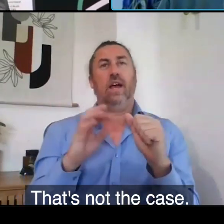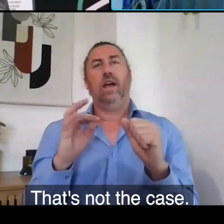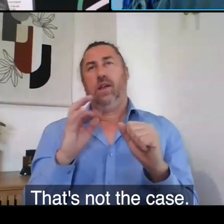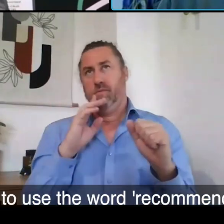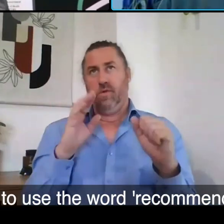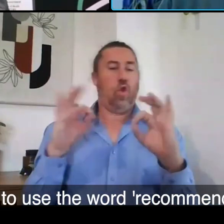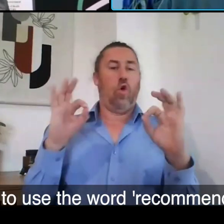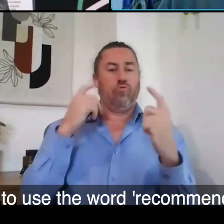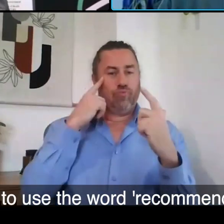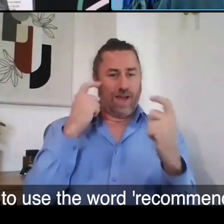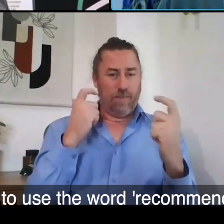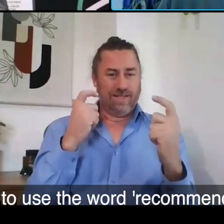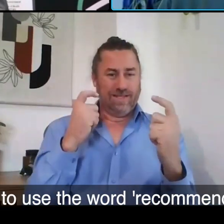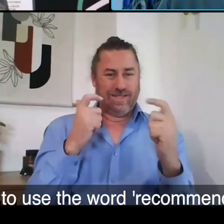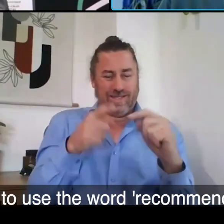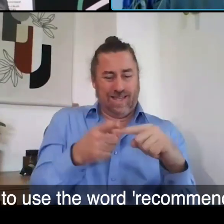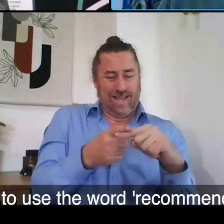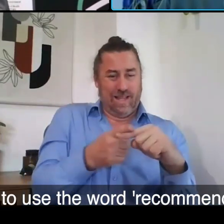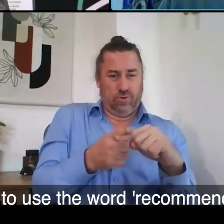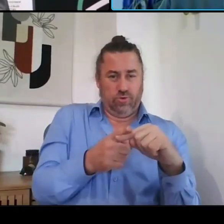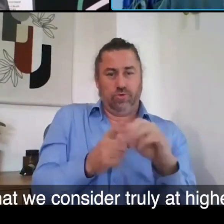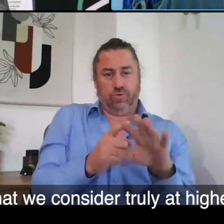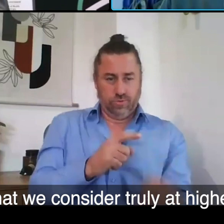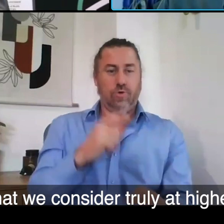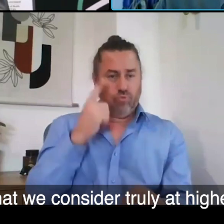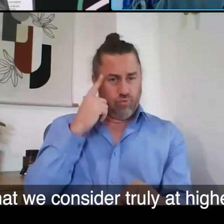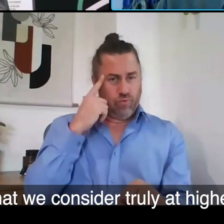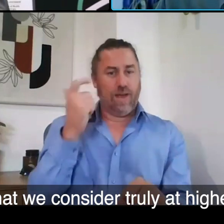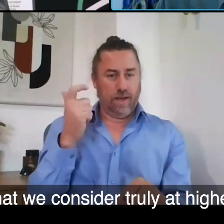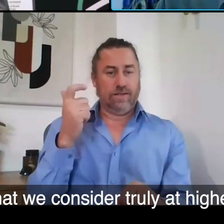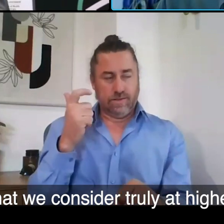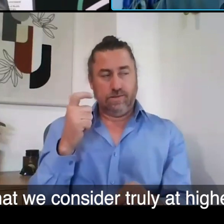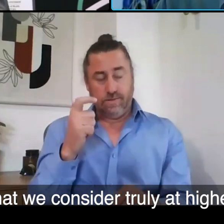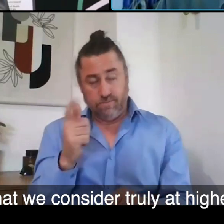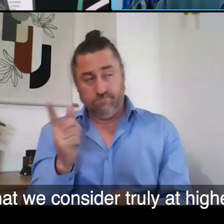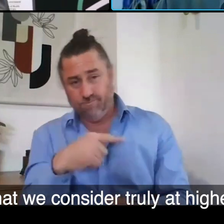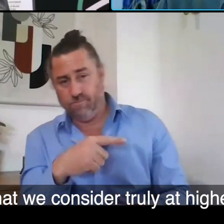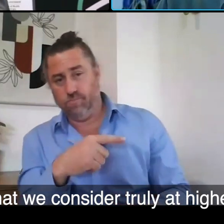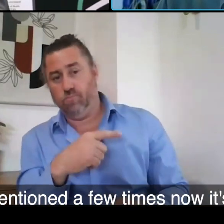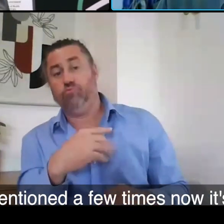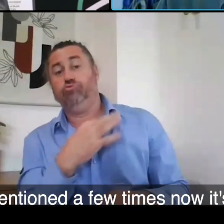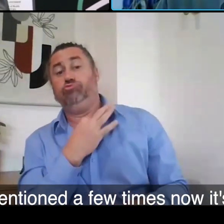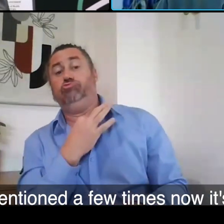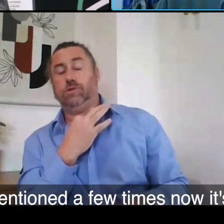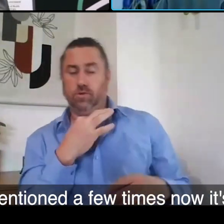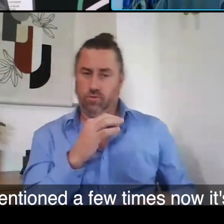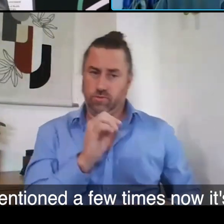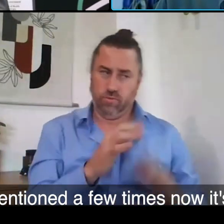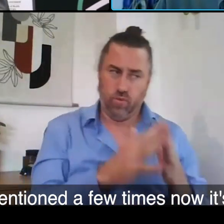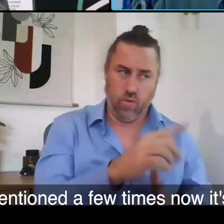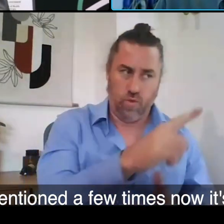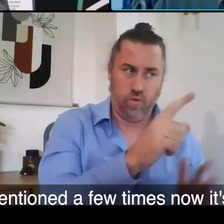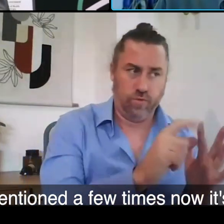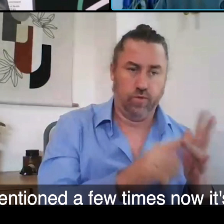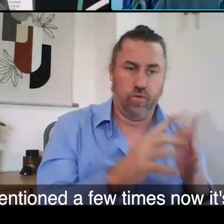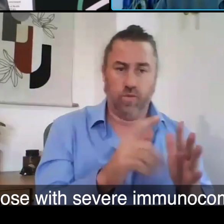the case. We're trying to use the word recommended to push those that we consider truly at highest risk. So as I've mentioned a few times